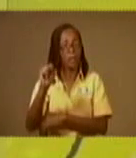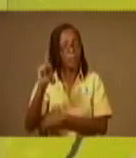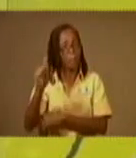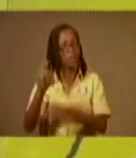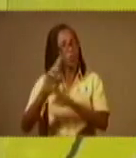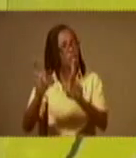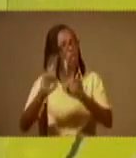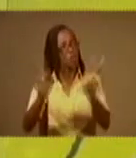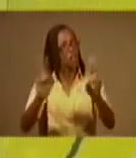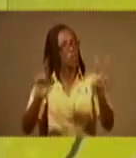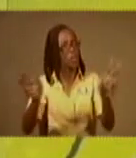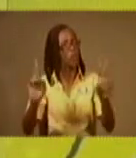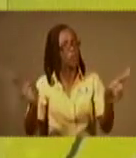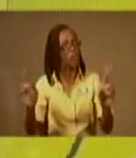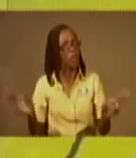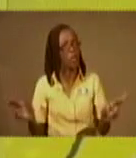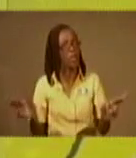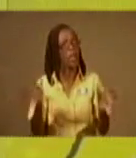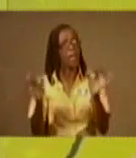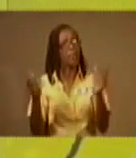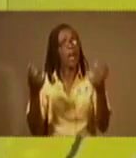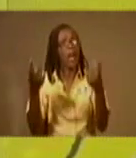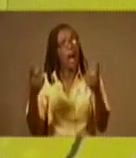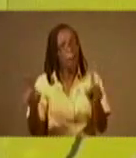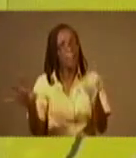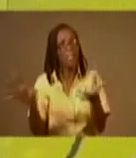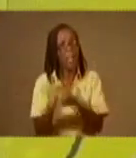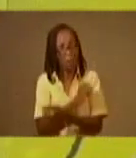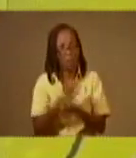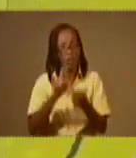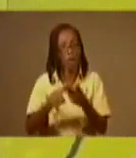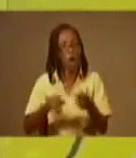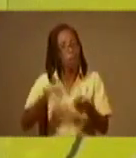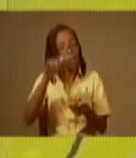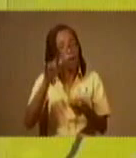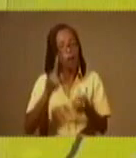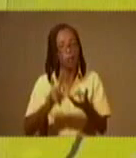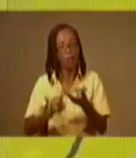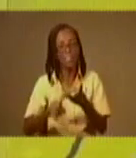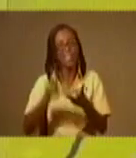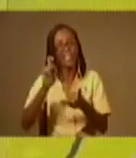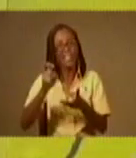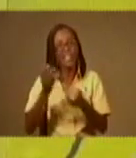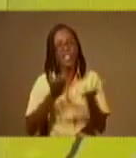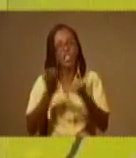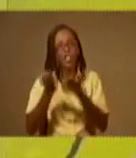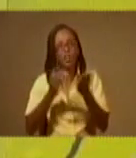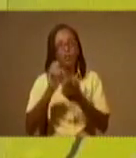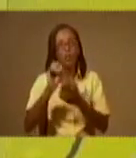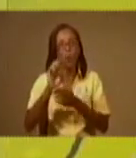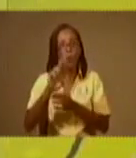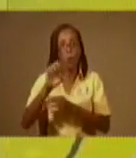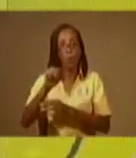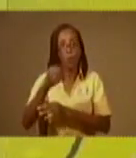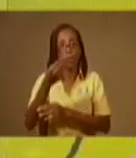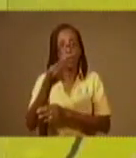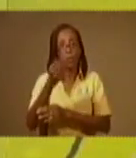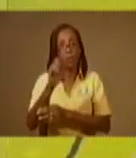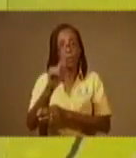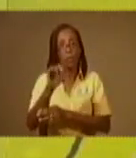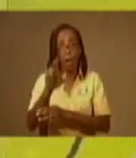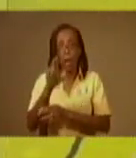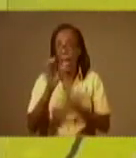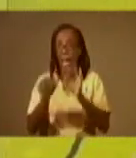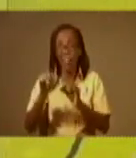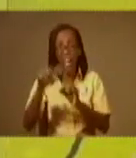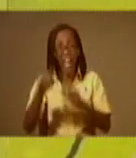to be ready in the event that there should be damage, there should be flooding, and the need for services. You would have seen every time there's been flooding or